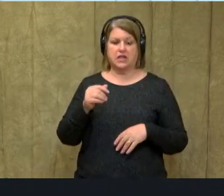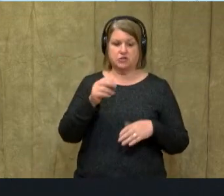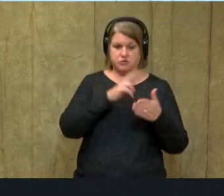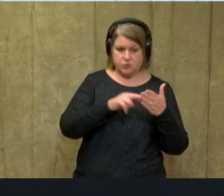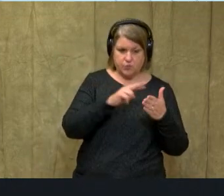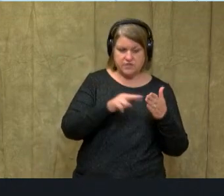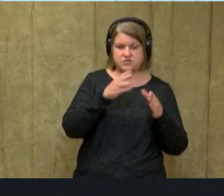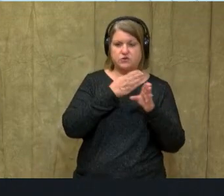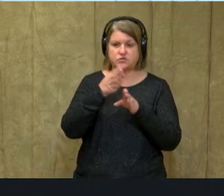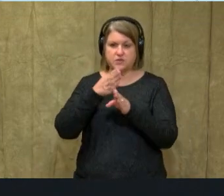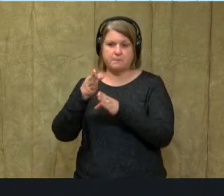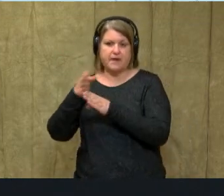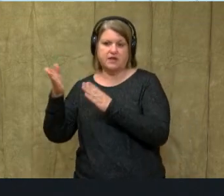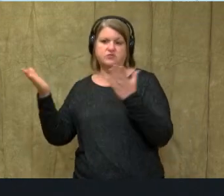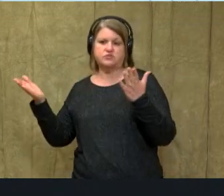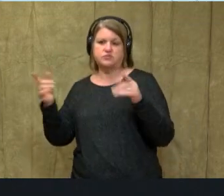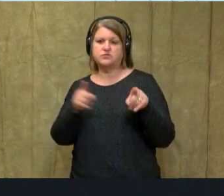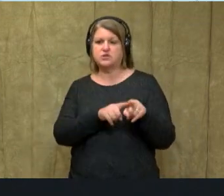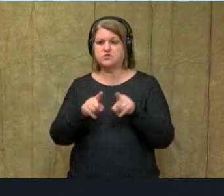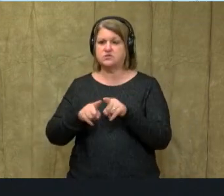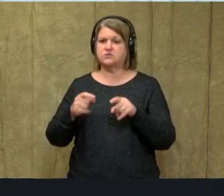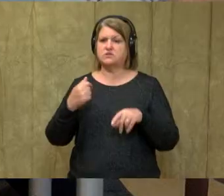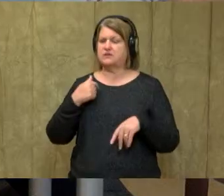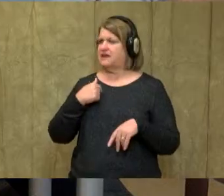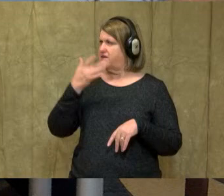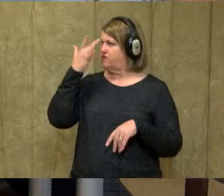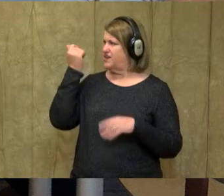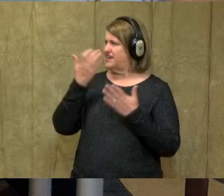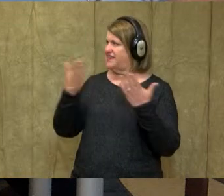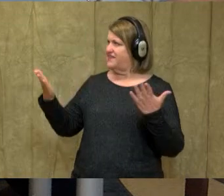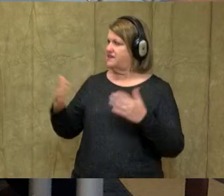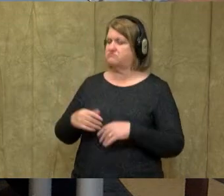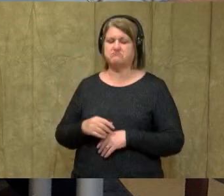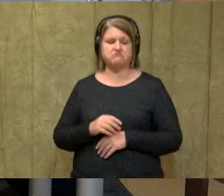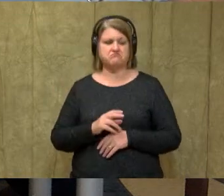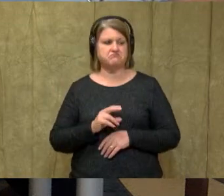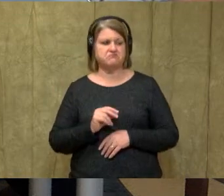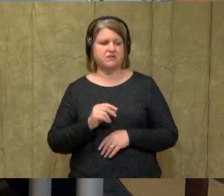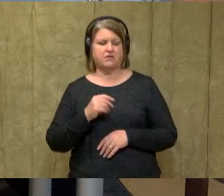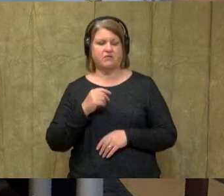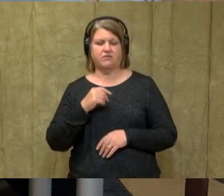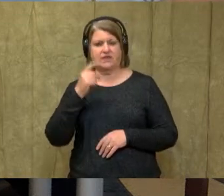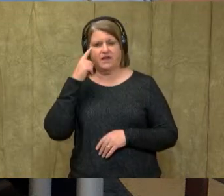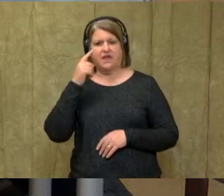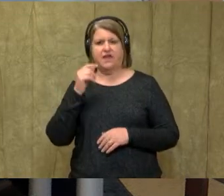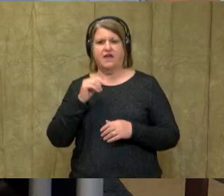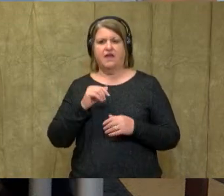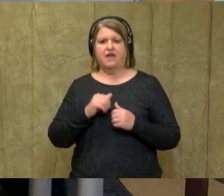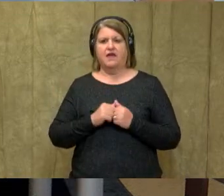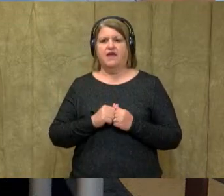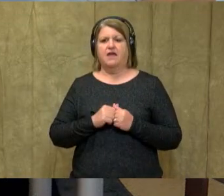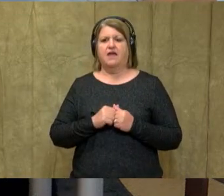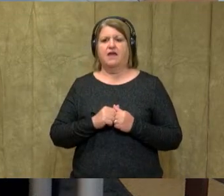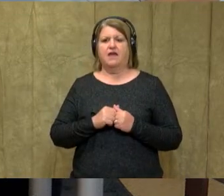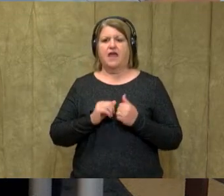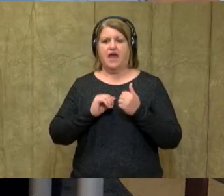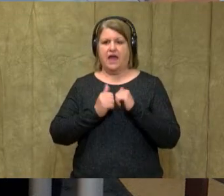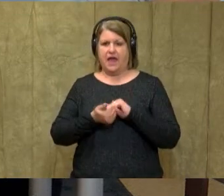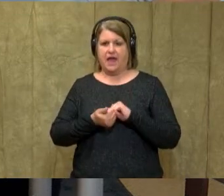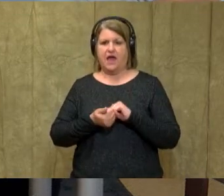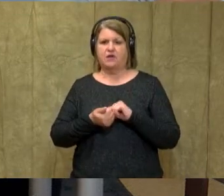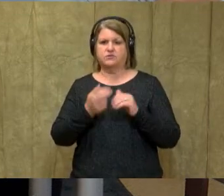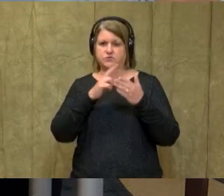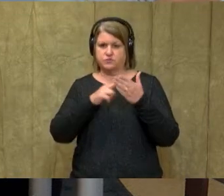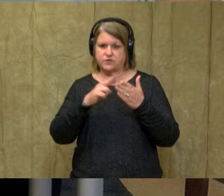individual colleges. Did I leave anything out, Ms. Hart? I don't think so. How you'd explore what your